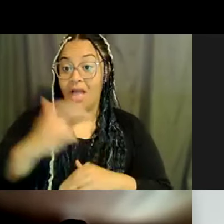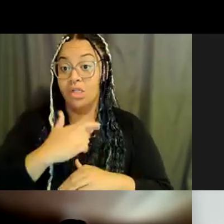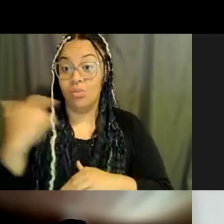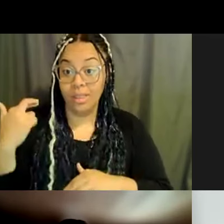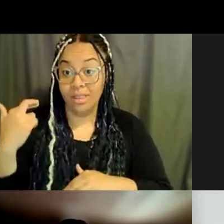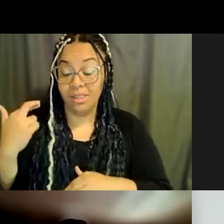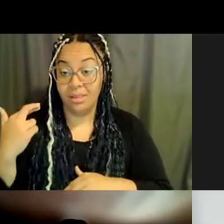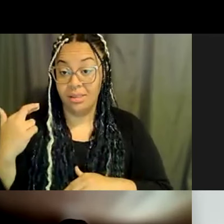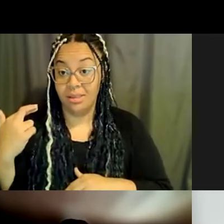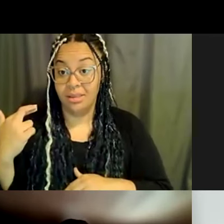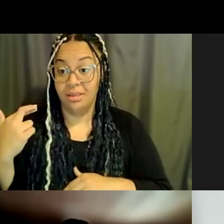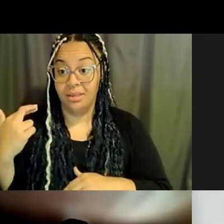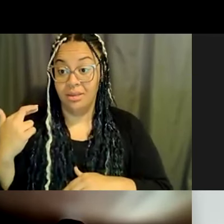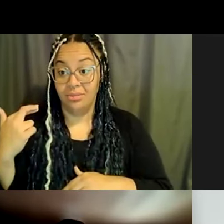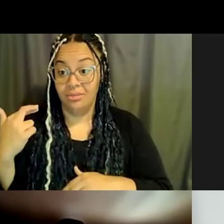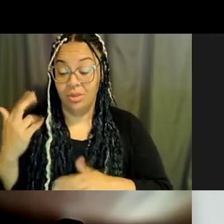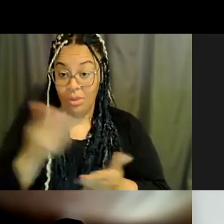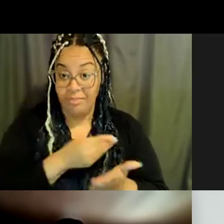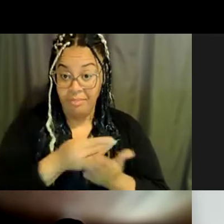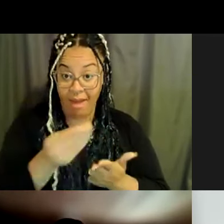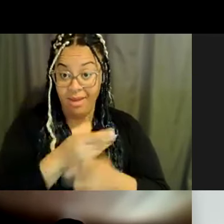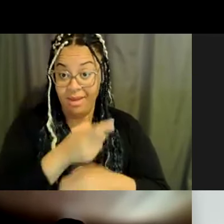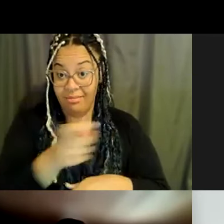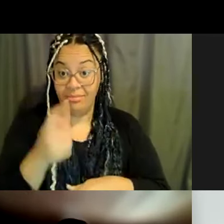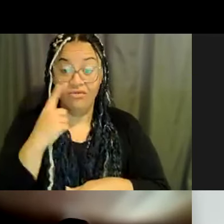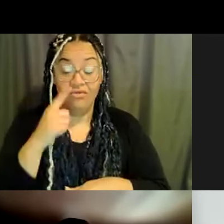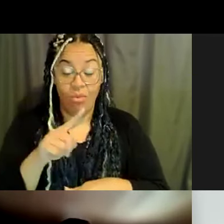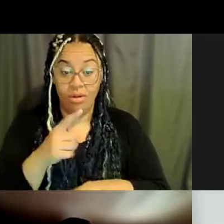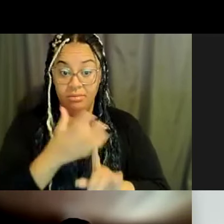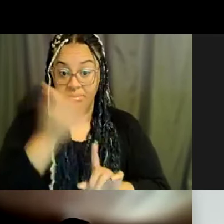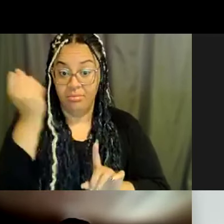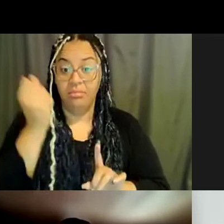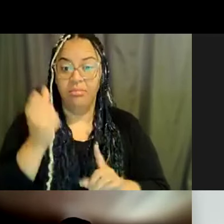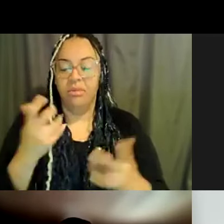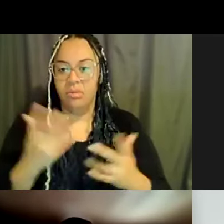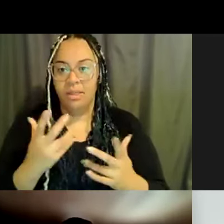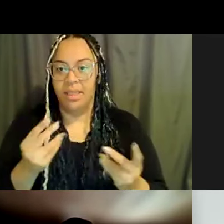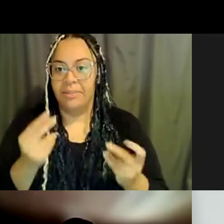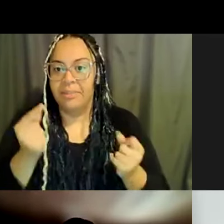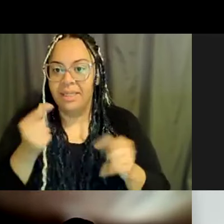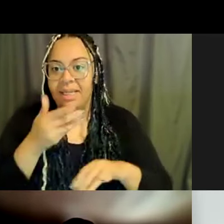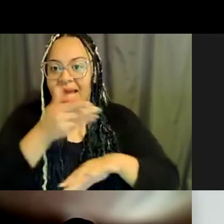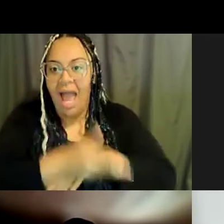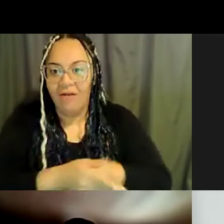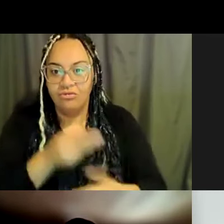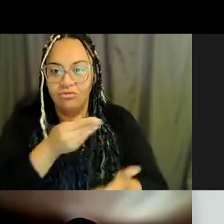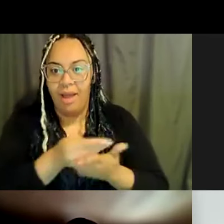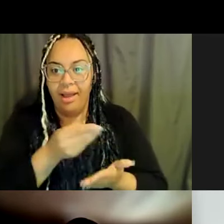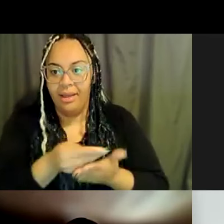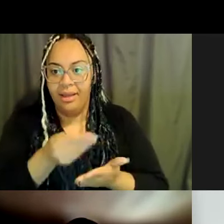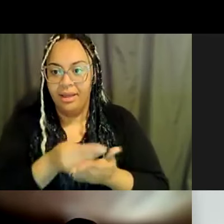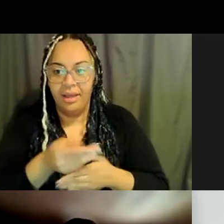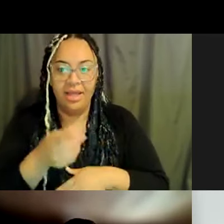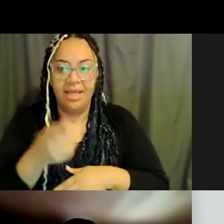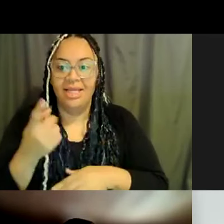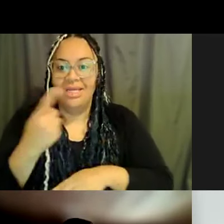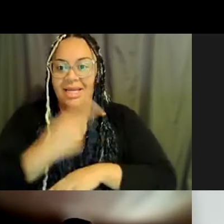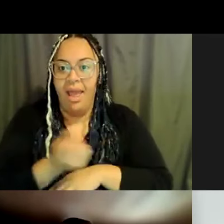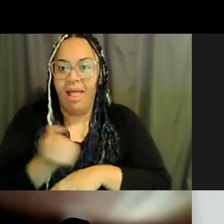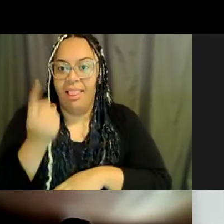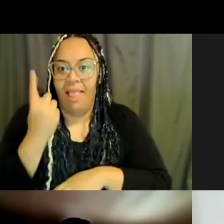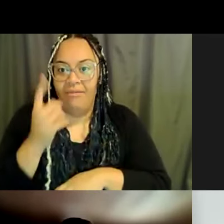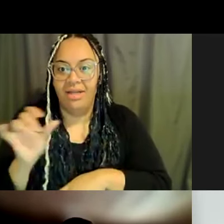getting when purchasing a firearm for suicide is immediately after purchasing that firearm. The day 11 is